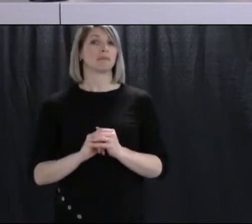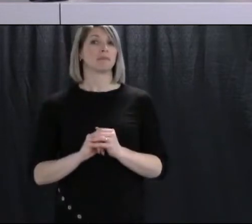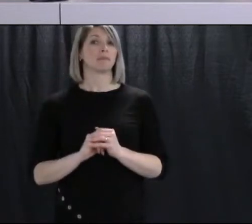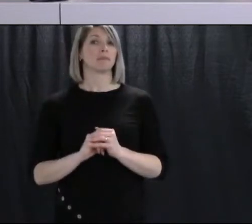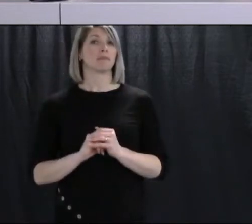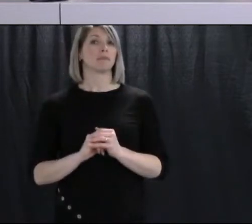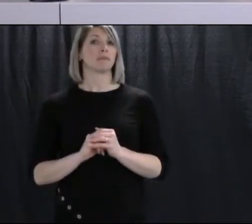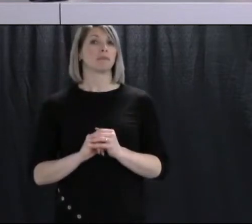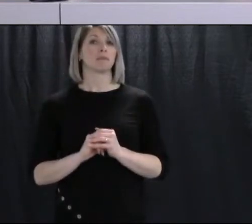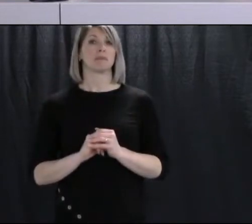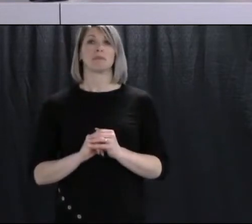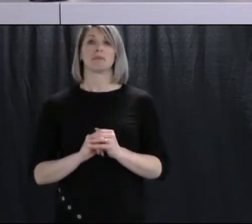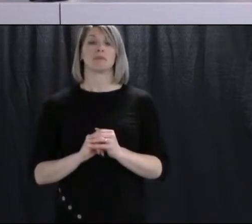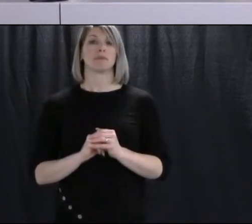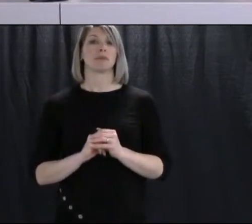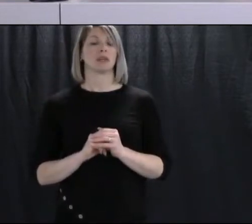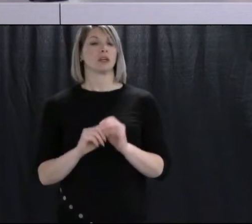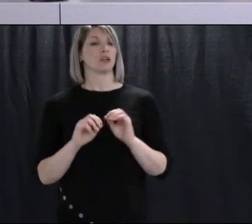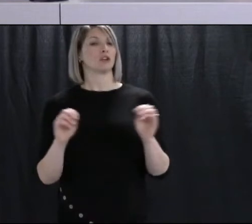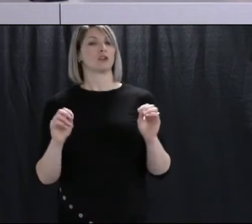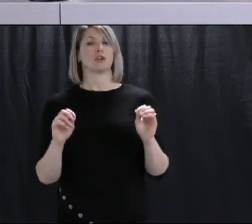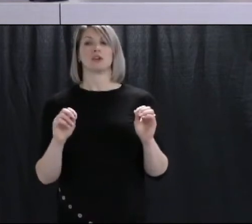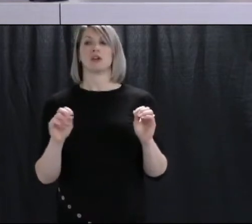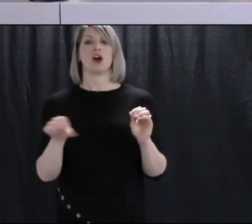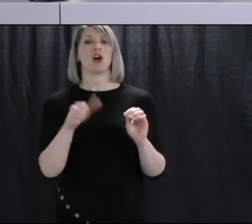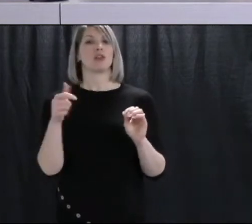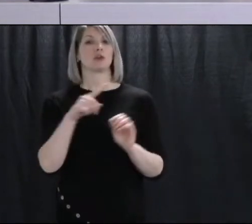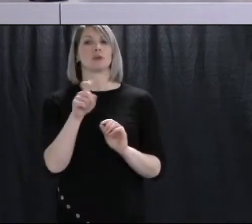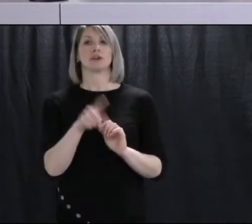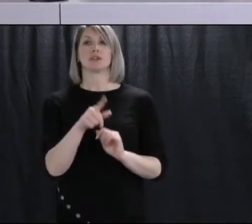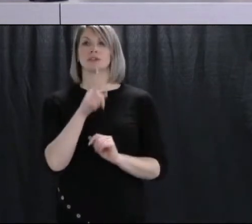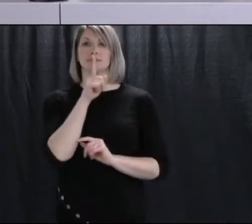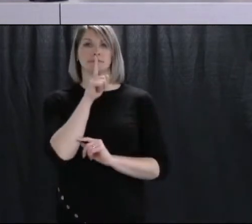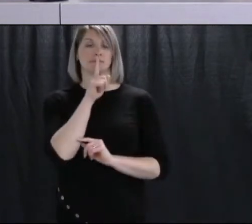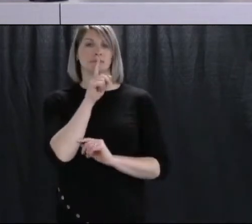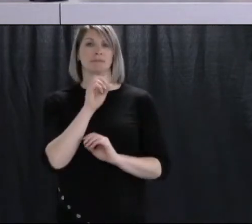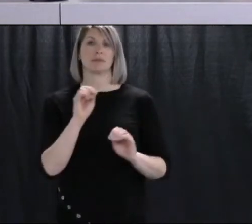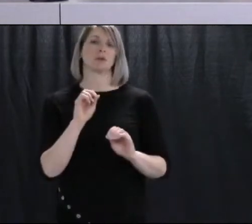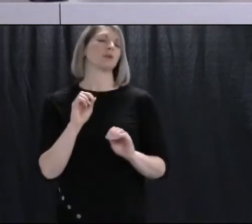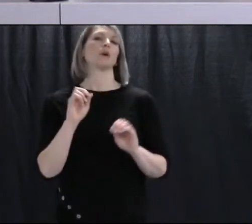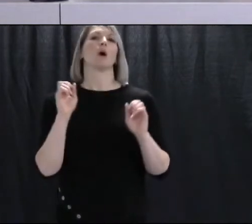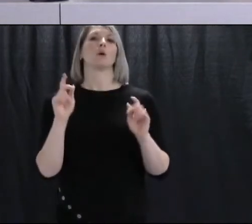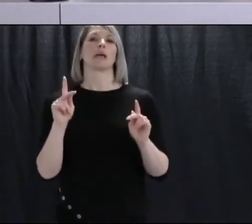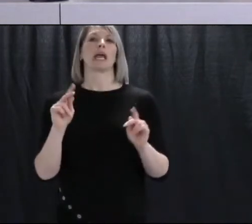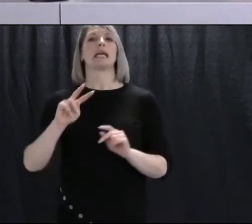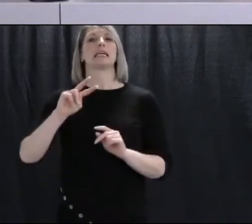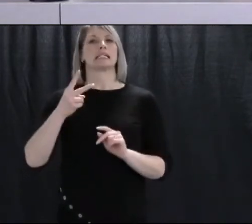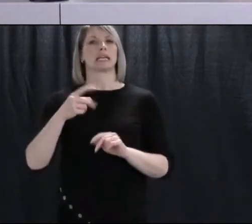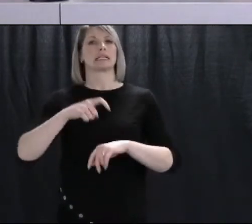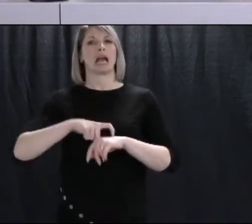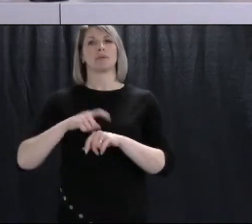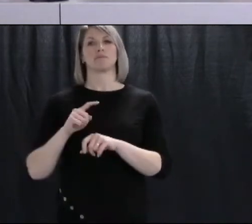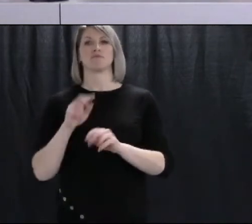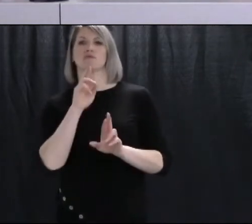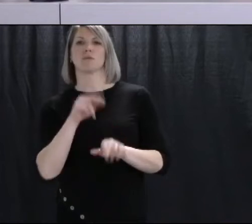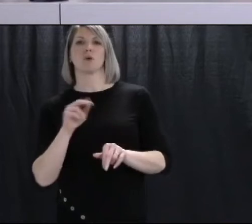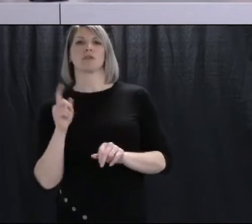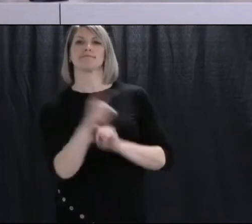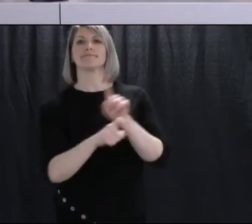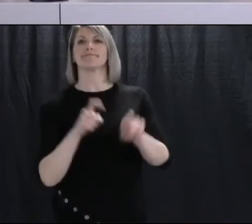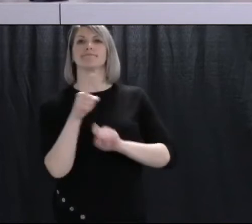None of those participants are registered to ask questions. Okay, well, we can go through a second round of questions then.